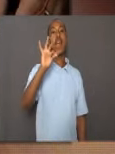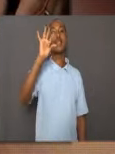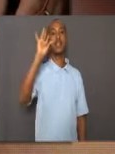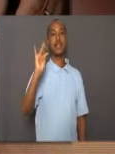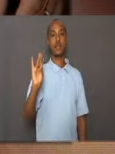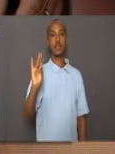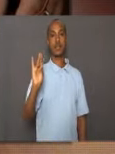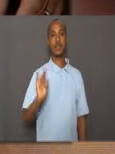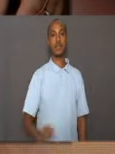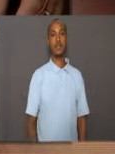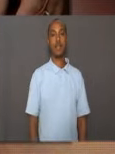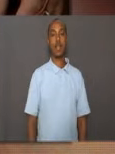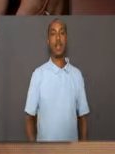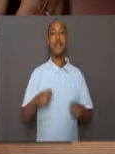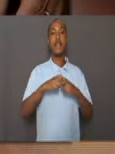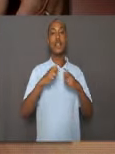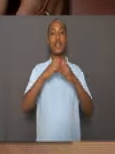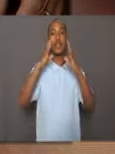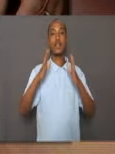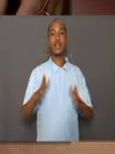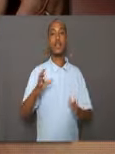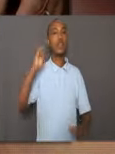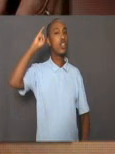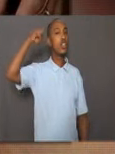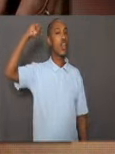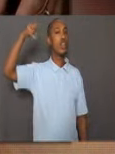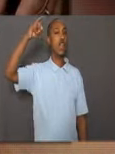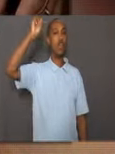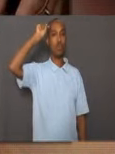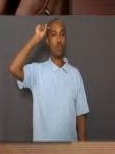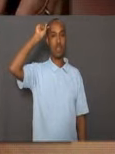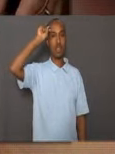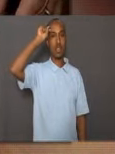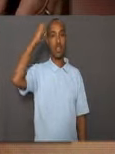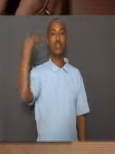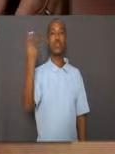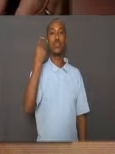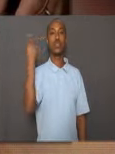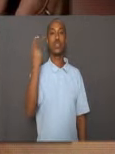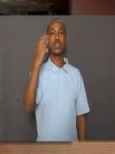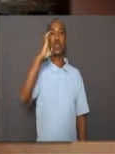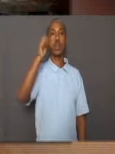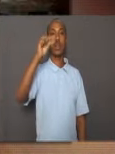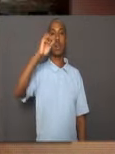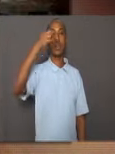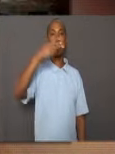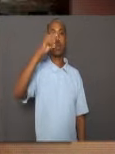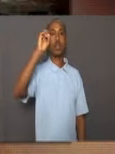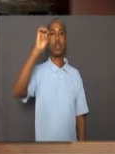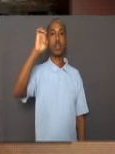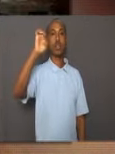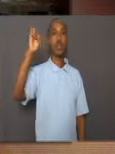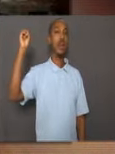1897, physicist J.J. Thomson used cathode rays